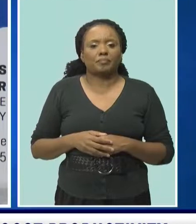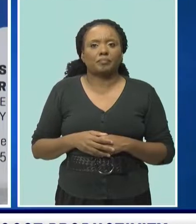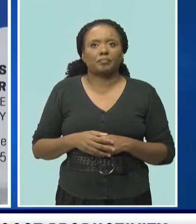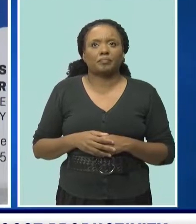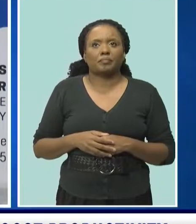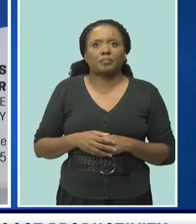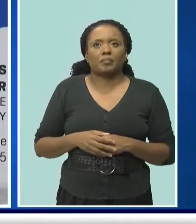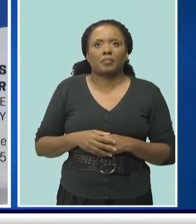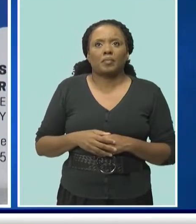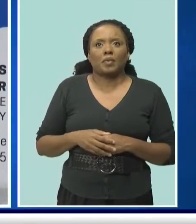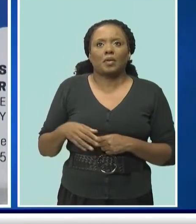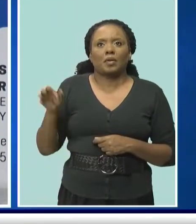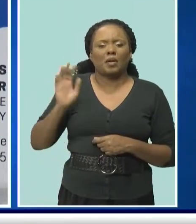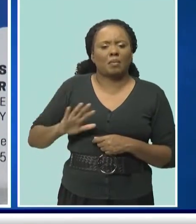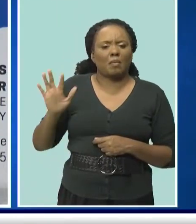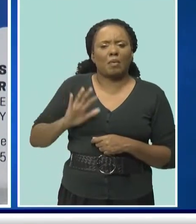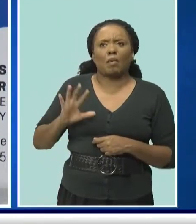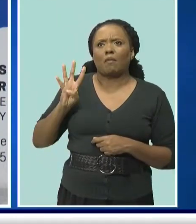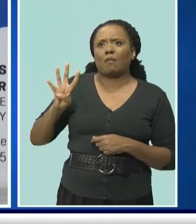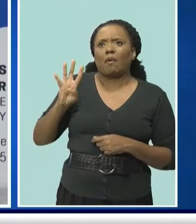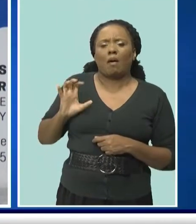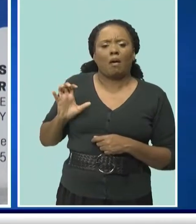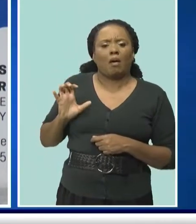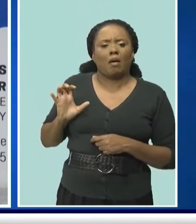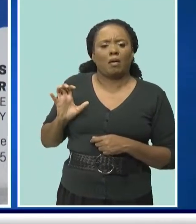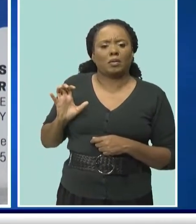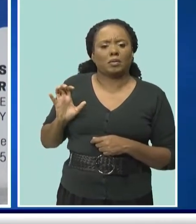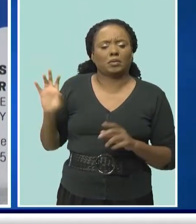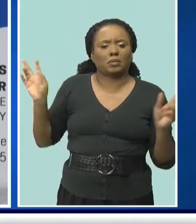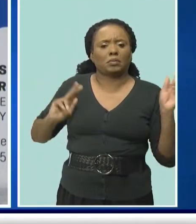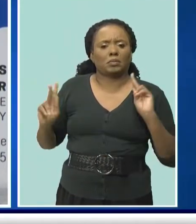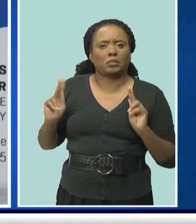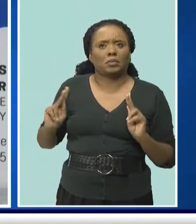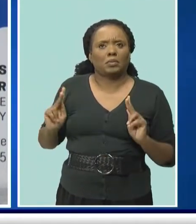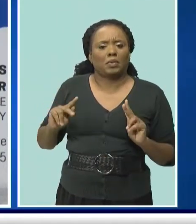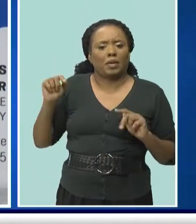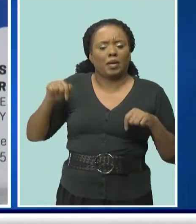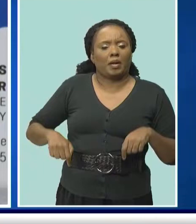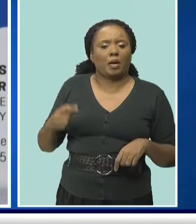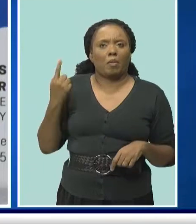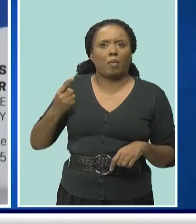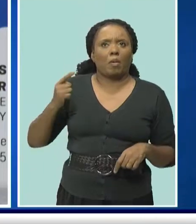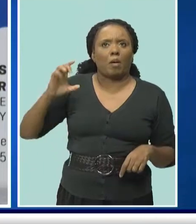people employed in this country, competing with Governor Haynes at the central bank for staff,